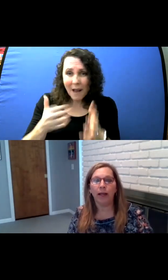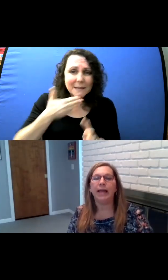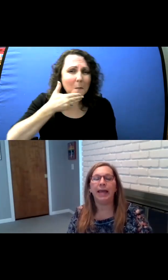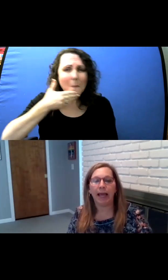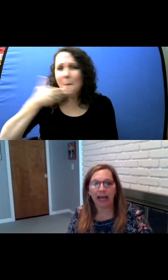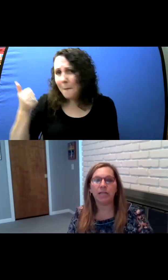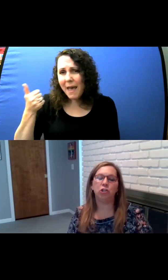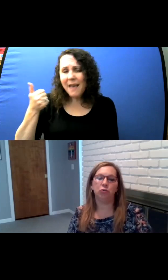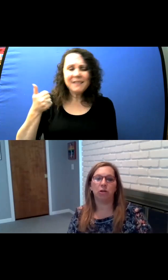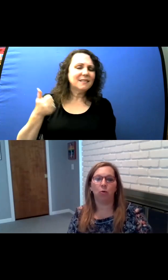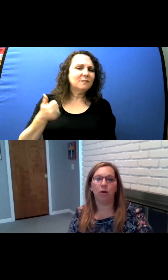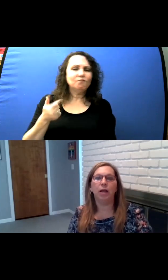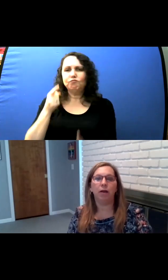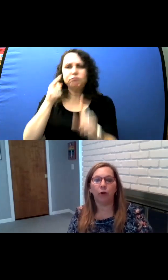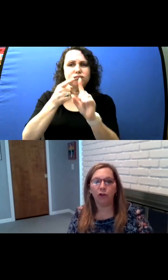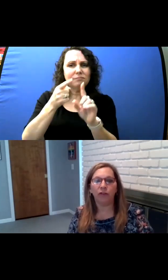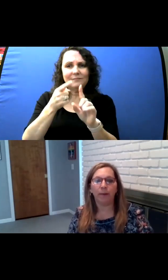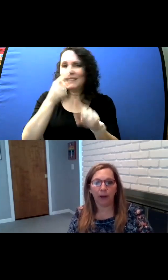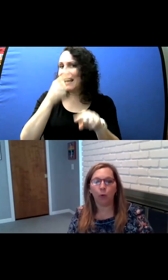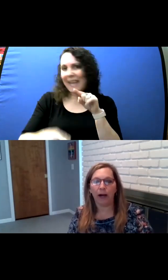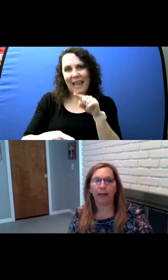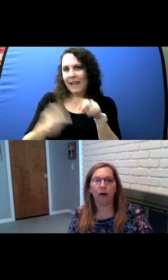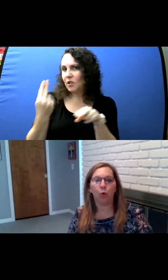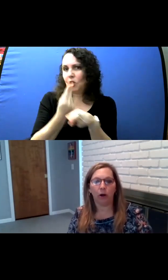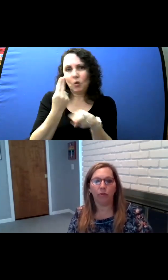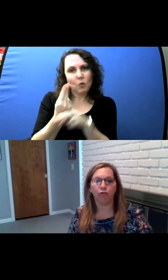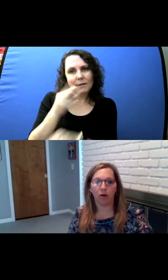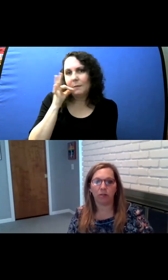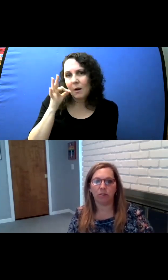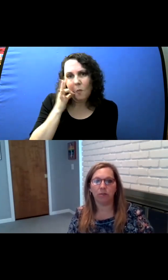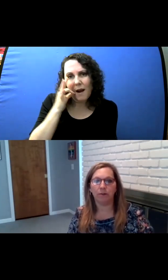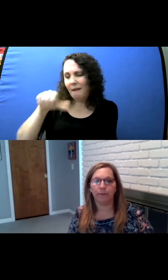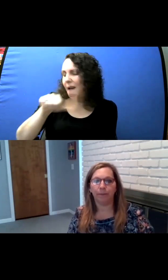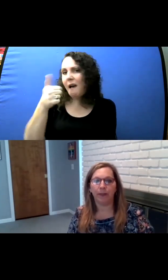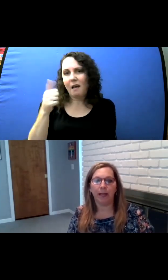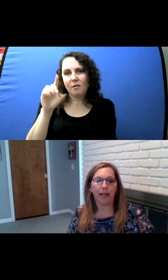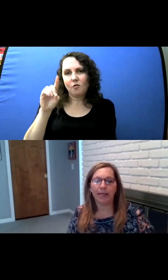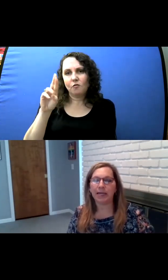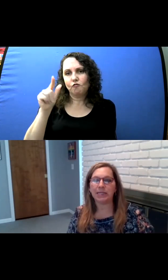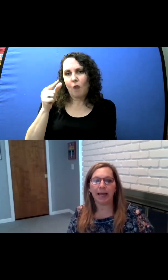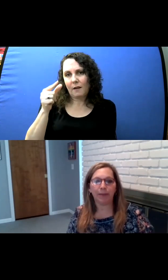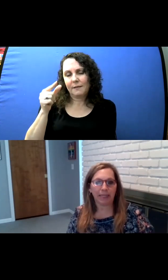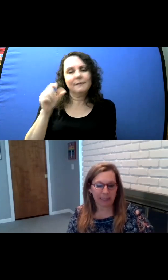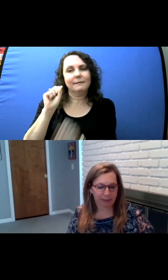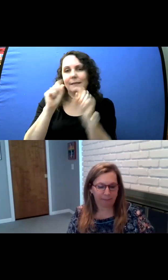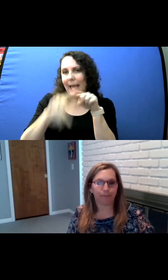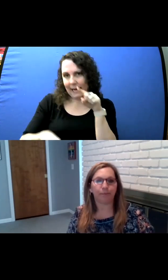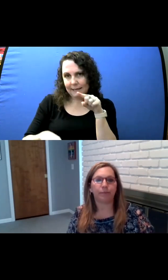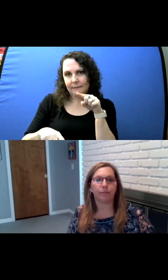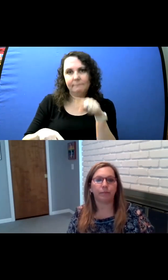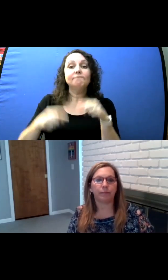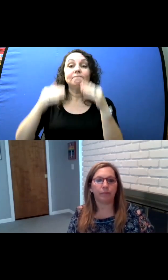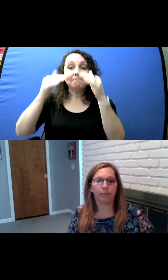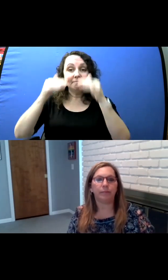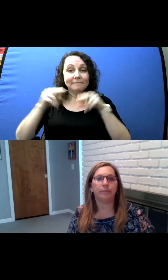forward cannot do so if they're using marijuana or other drugs. Next slide, please.